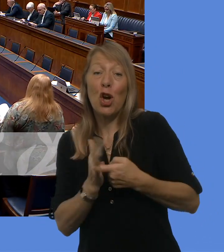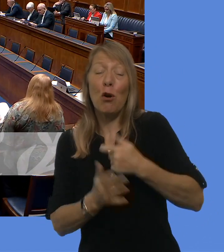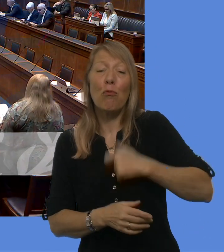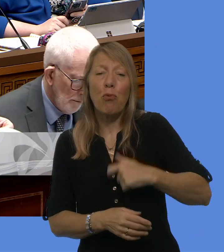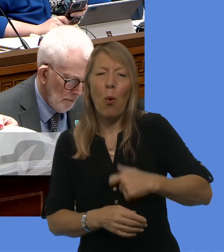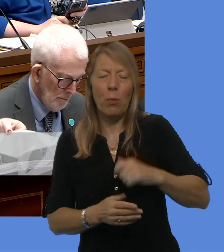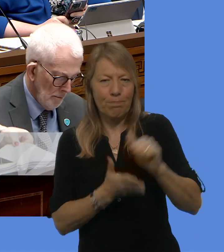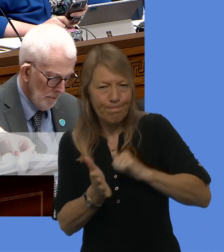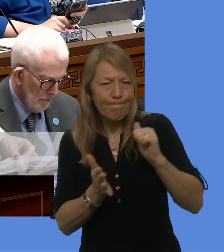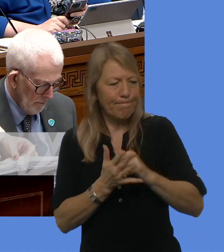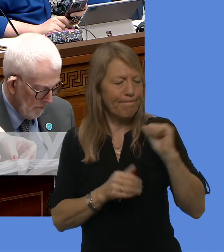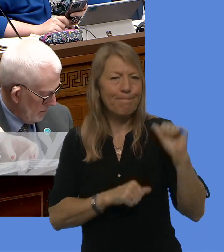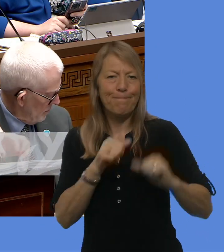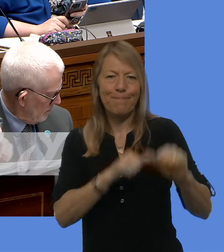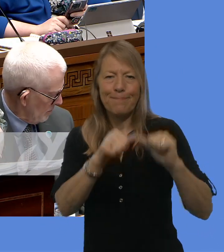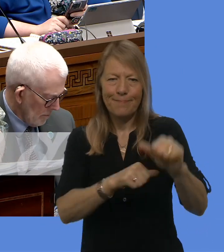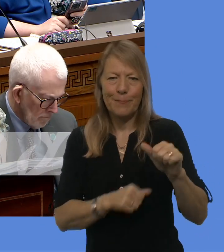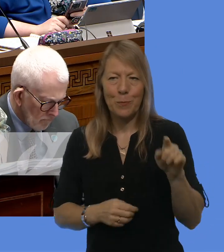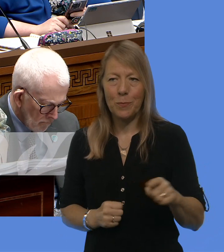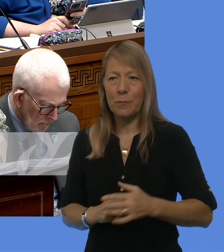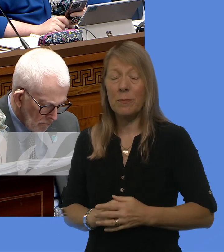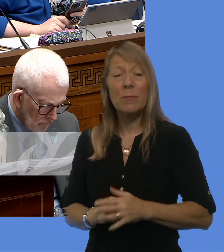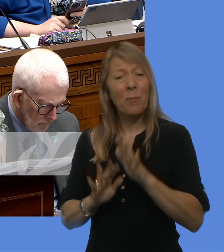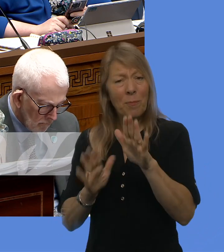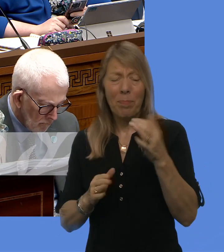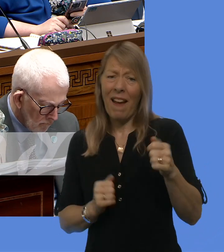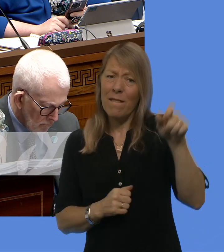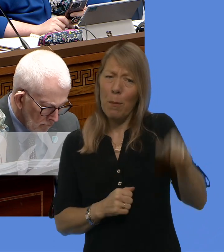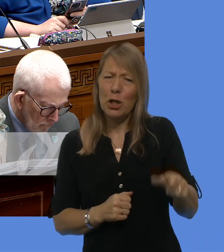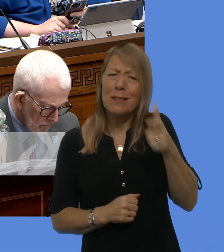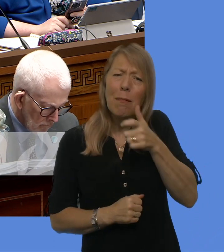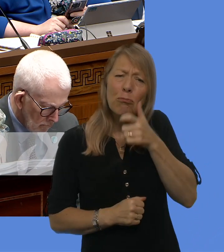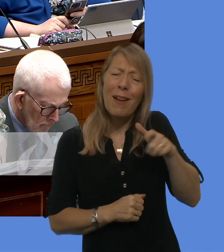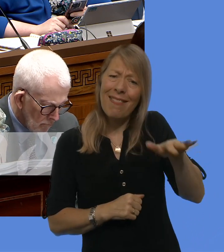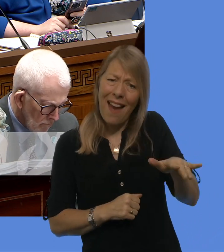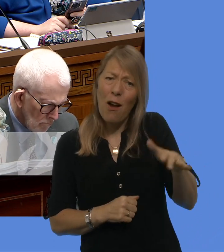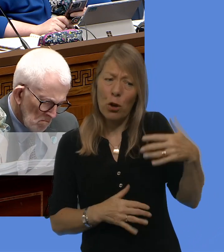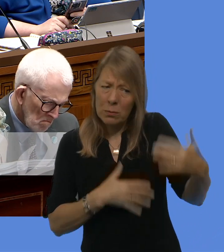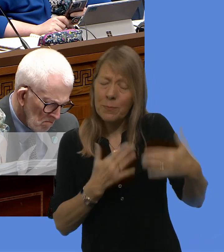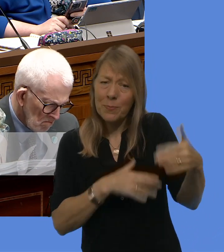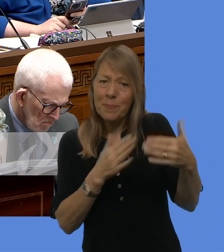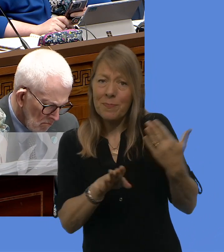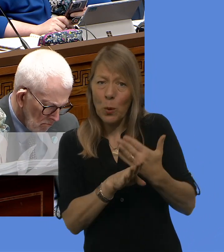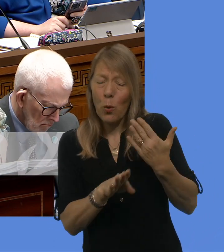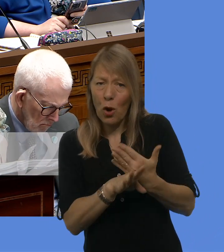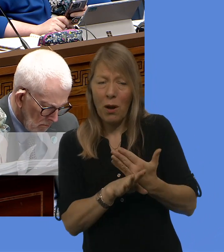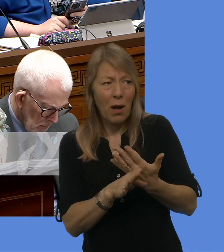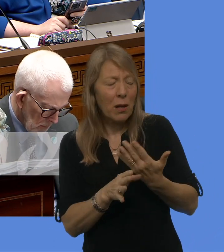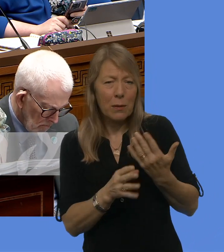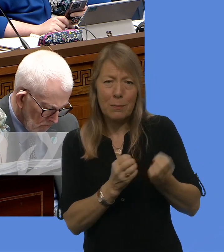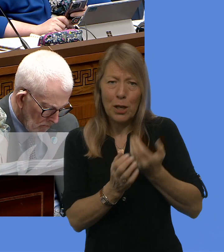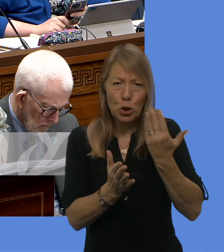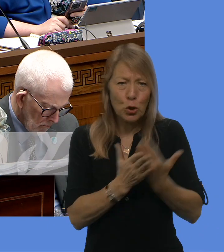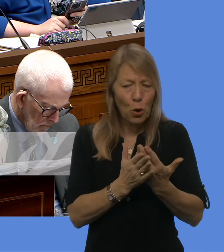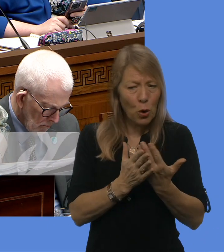Well, the Commissioner-designate and her office continue to represent the needs, rights and interests of all victims of crime. I'm very grateful for the level of engagement